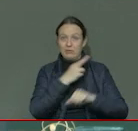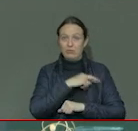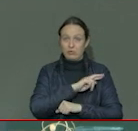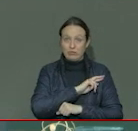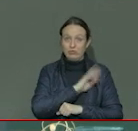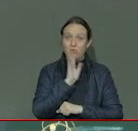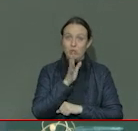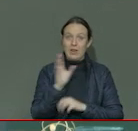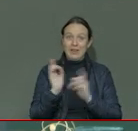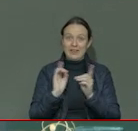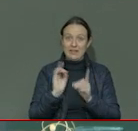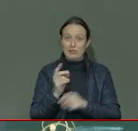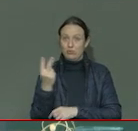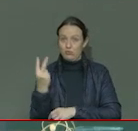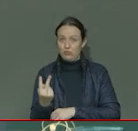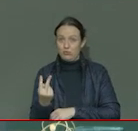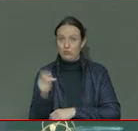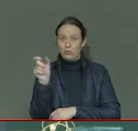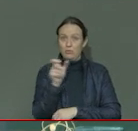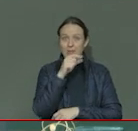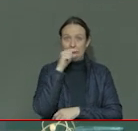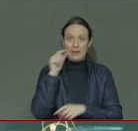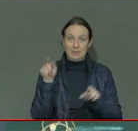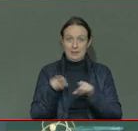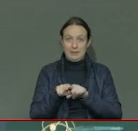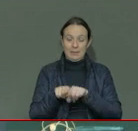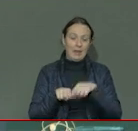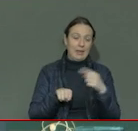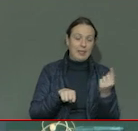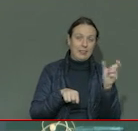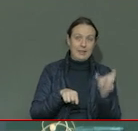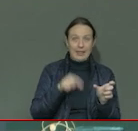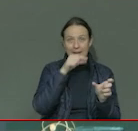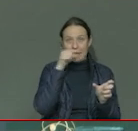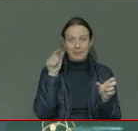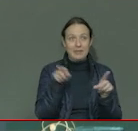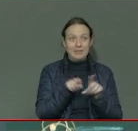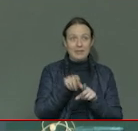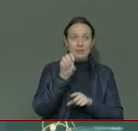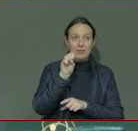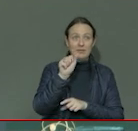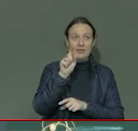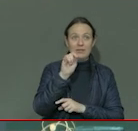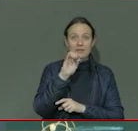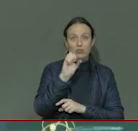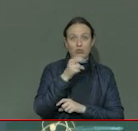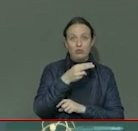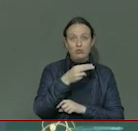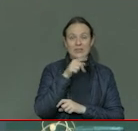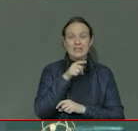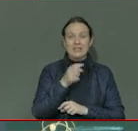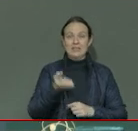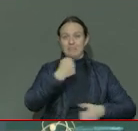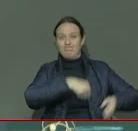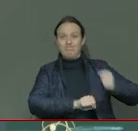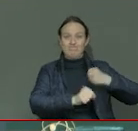talk about both our Satish Kumars. Let's go to the other Satish Kumar. So when you talk about Satish Kumar, the baker, you put in